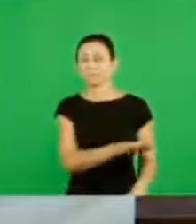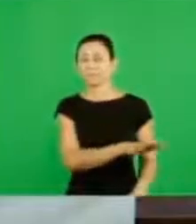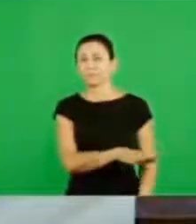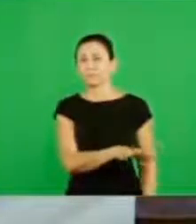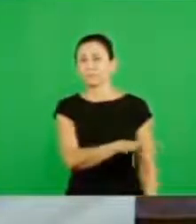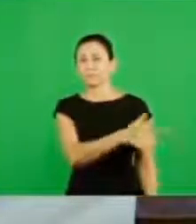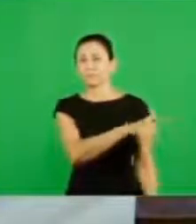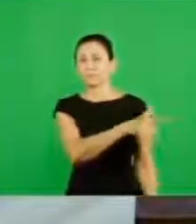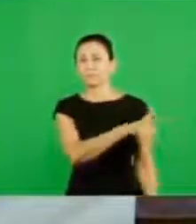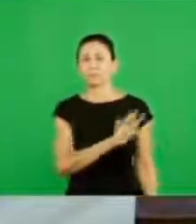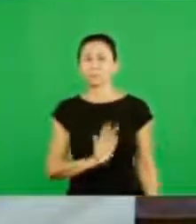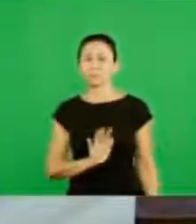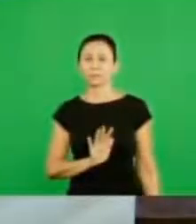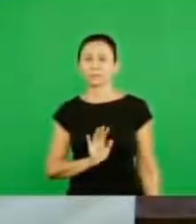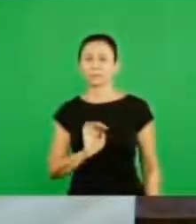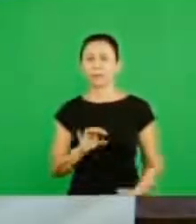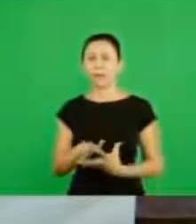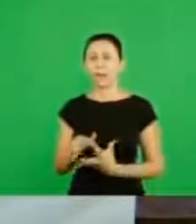ideological dispute,